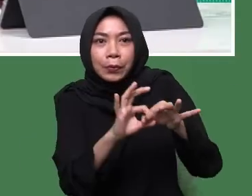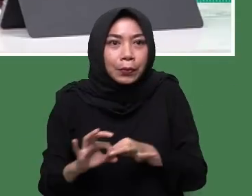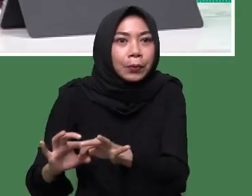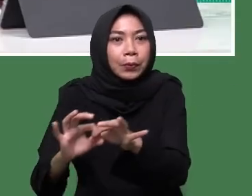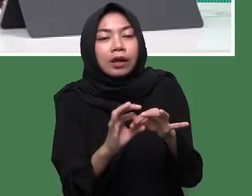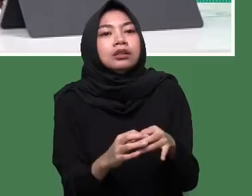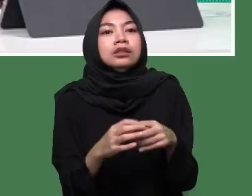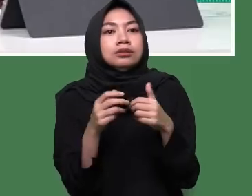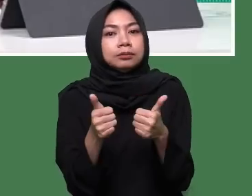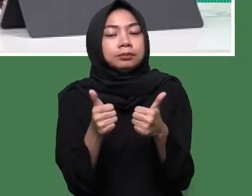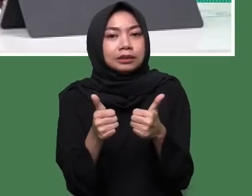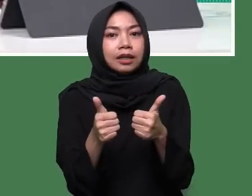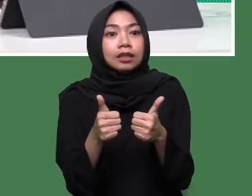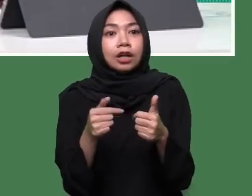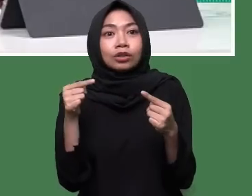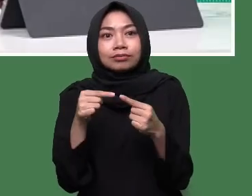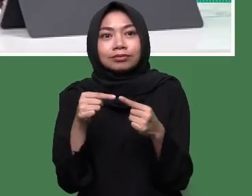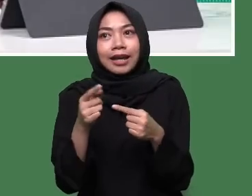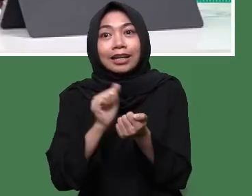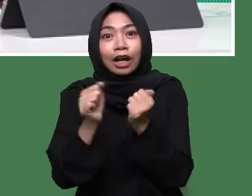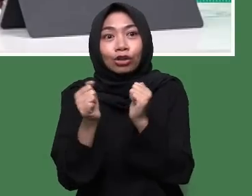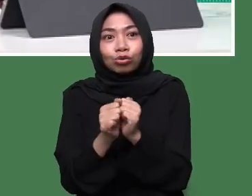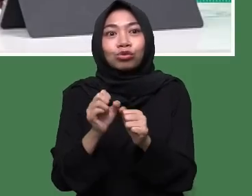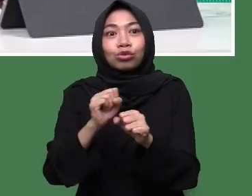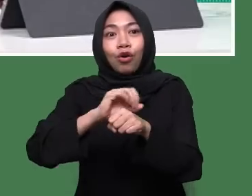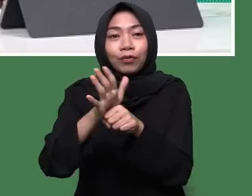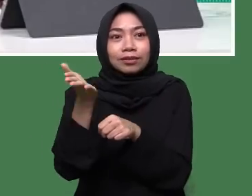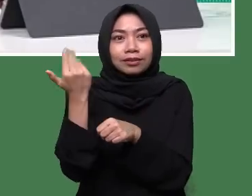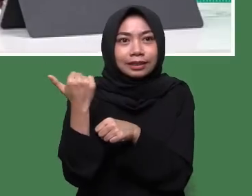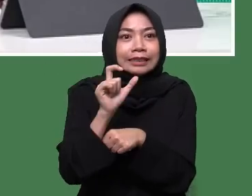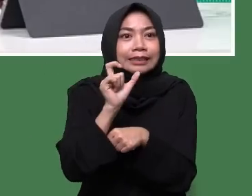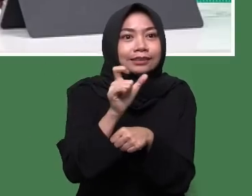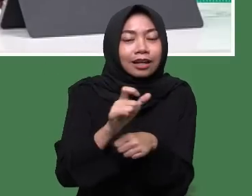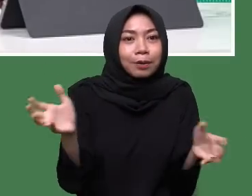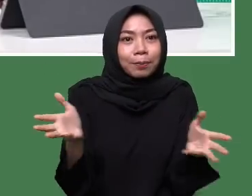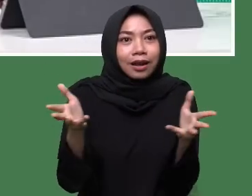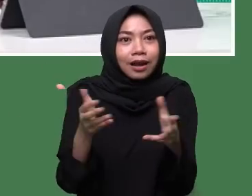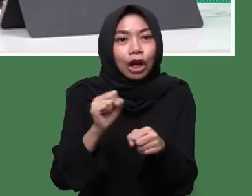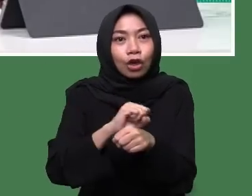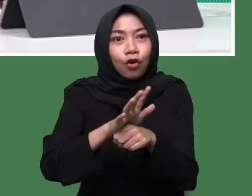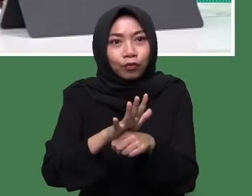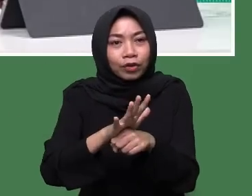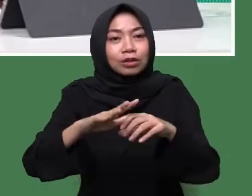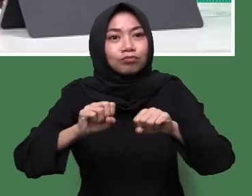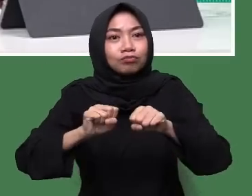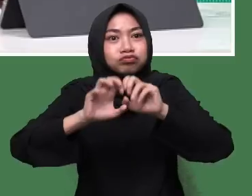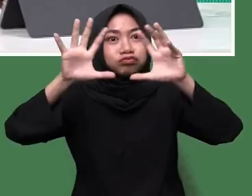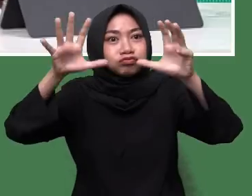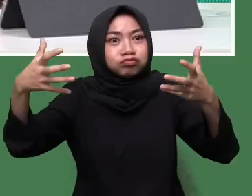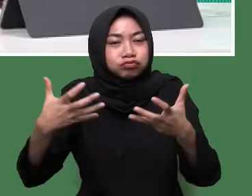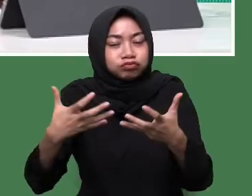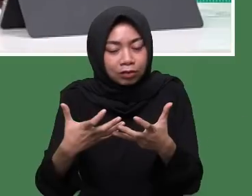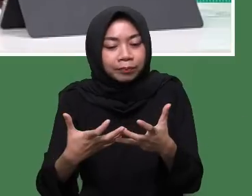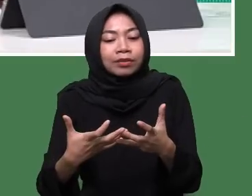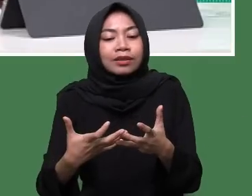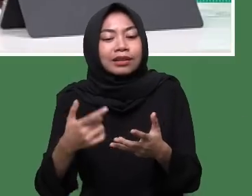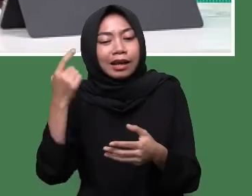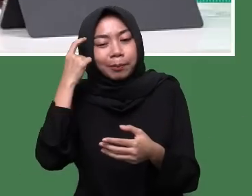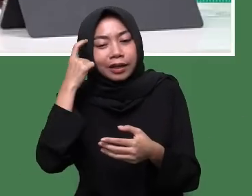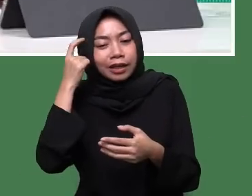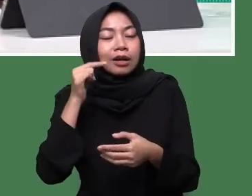think learning from COVID-19 and the spread of the COVID-19 in the world, and now we need to strengthen the